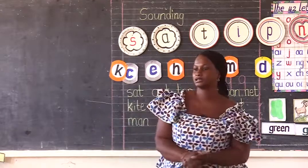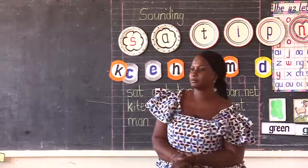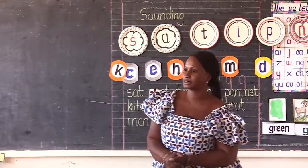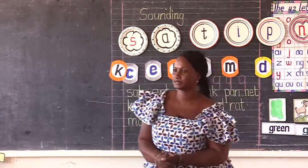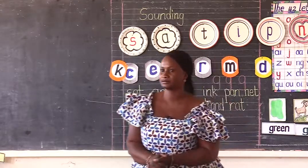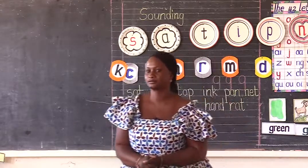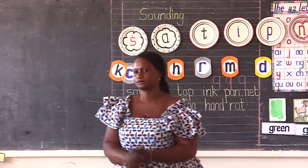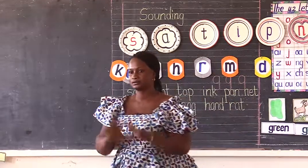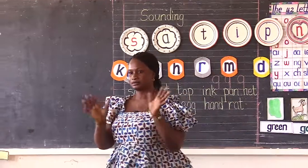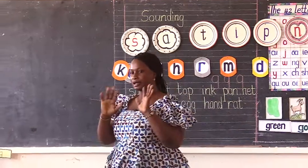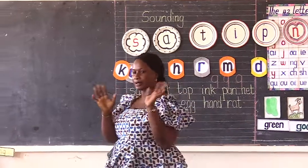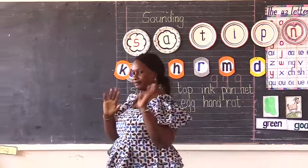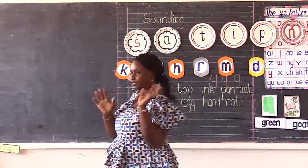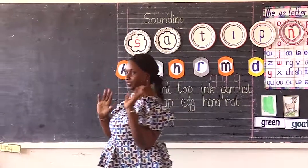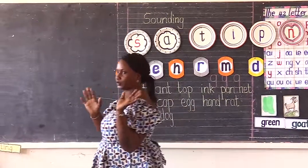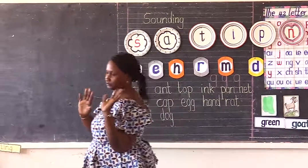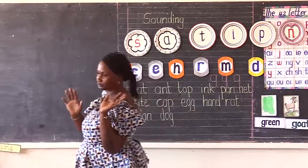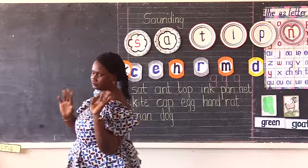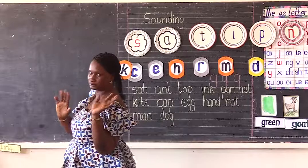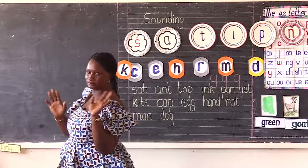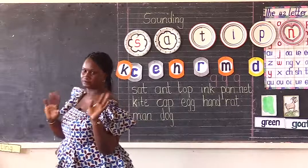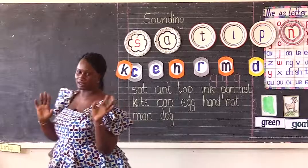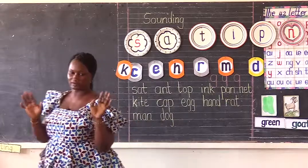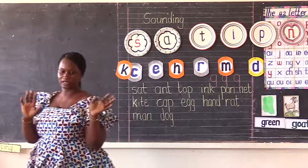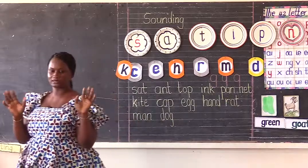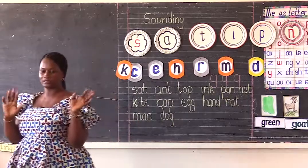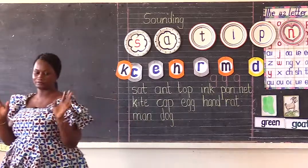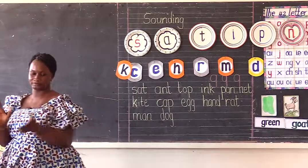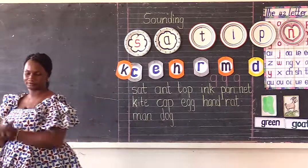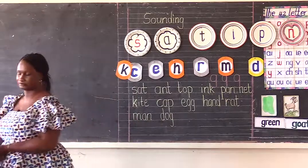Da merci. Bye bye, thank you. Have a nice day.